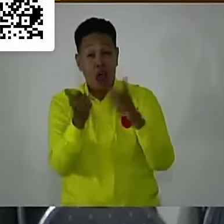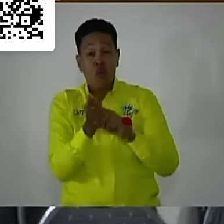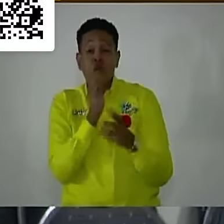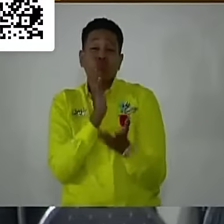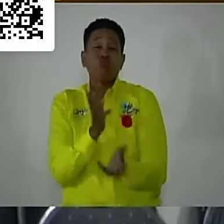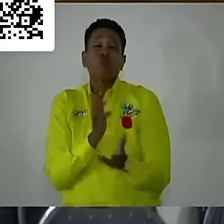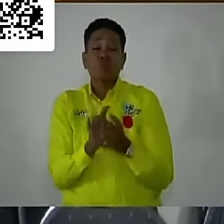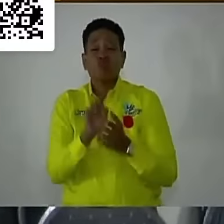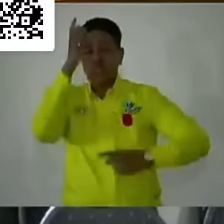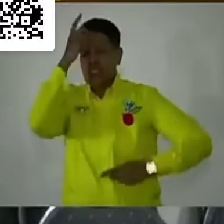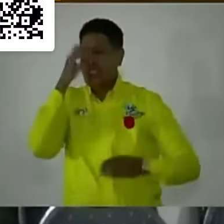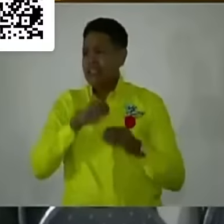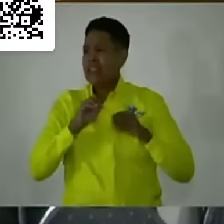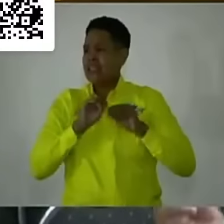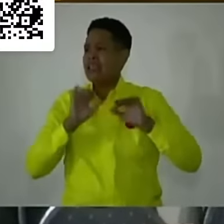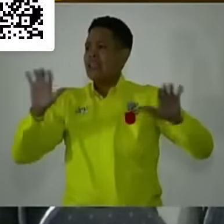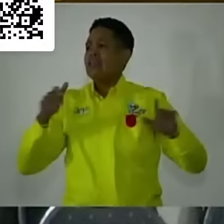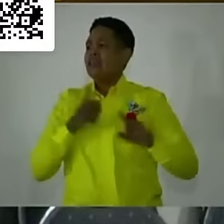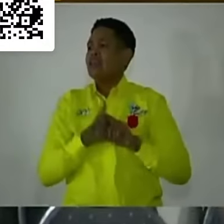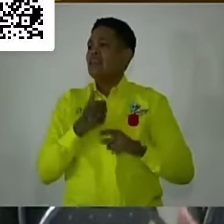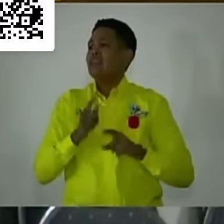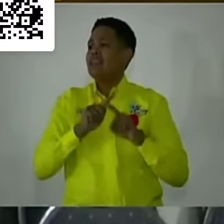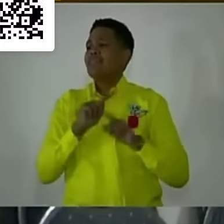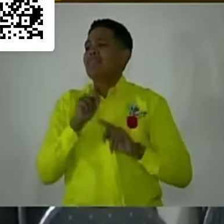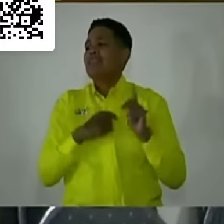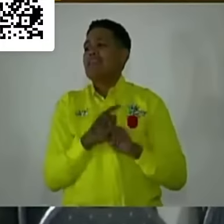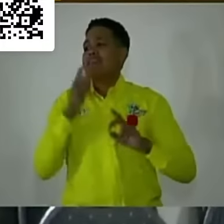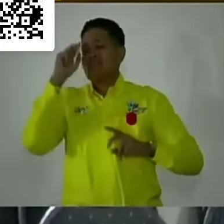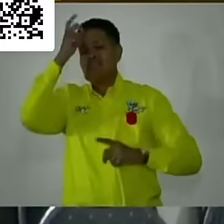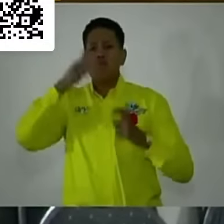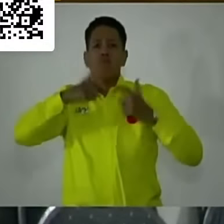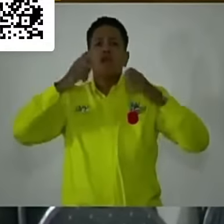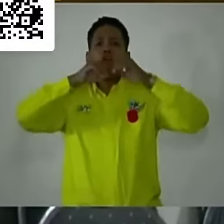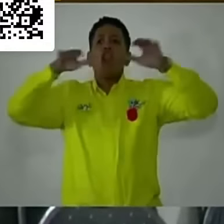about disease being, you know, different types of major